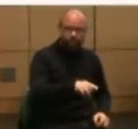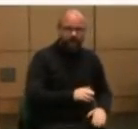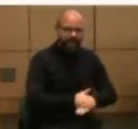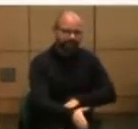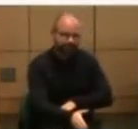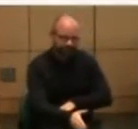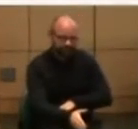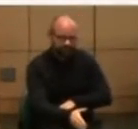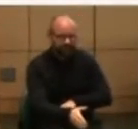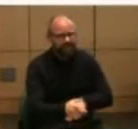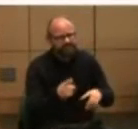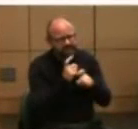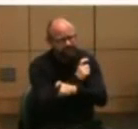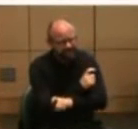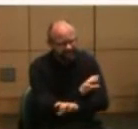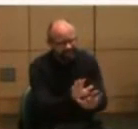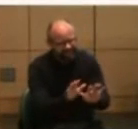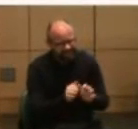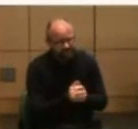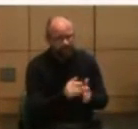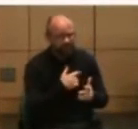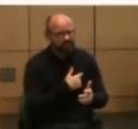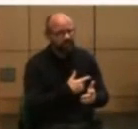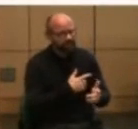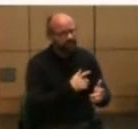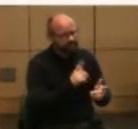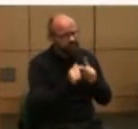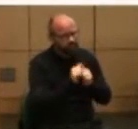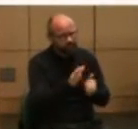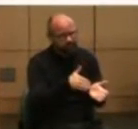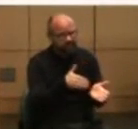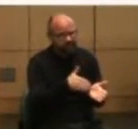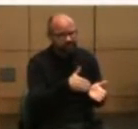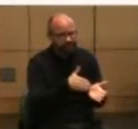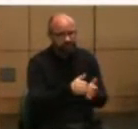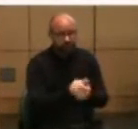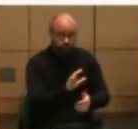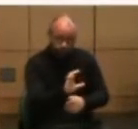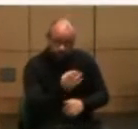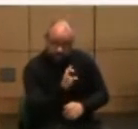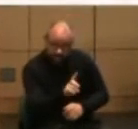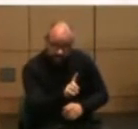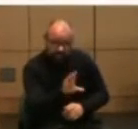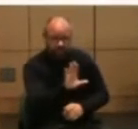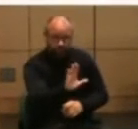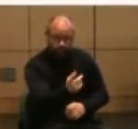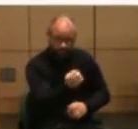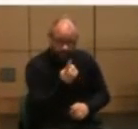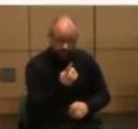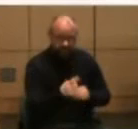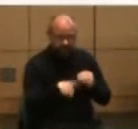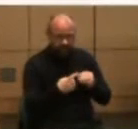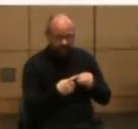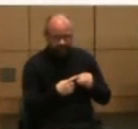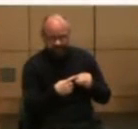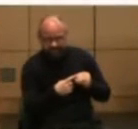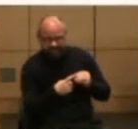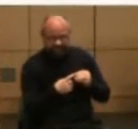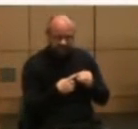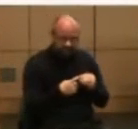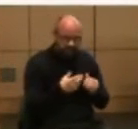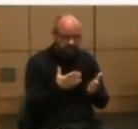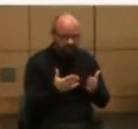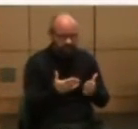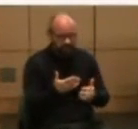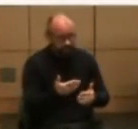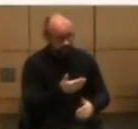Consult your physician. I think that as far as your child and your question about whether it might get